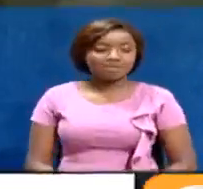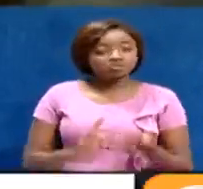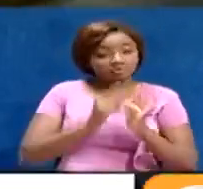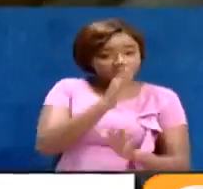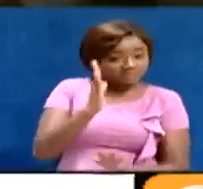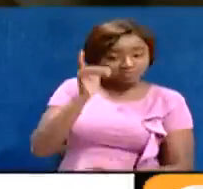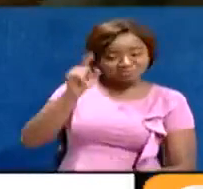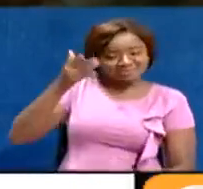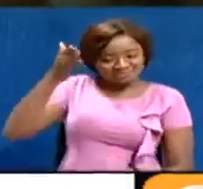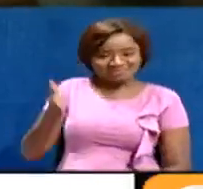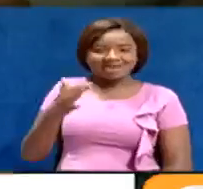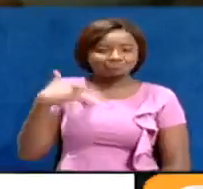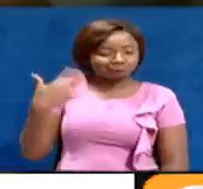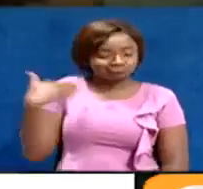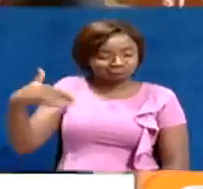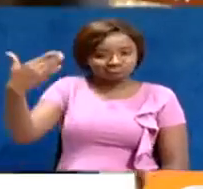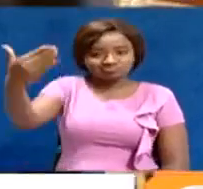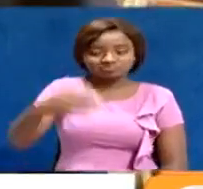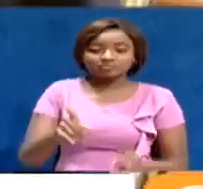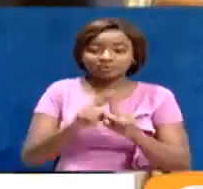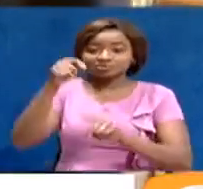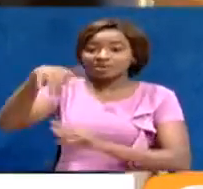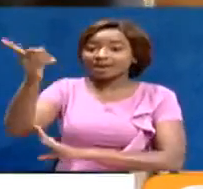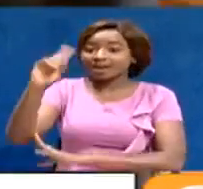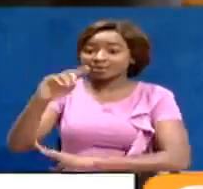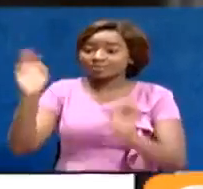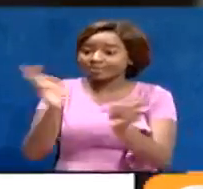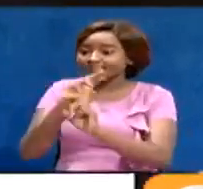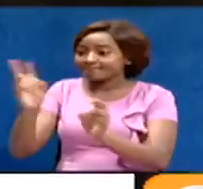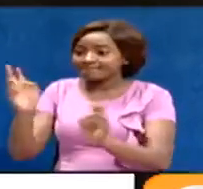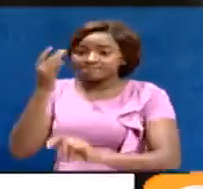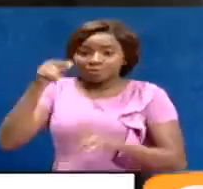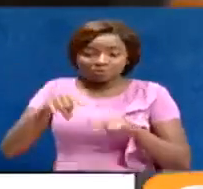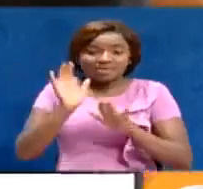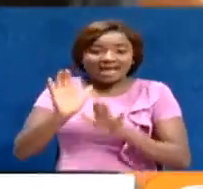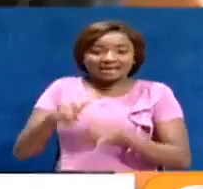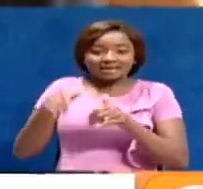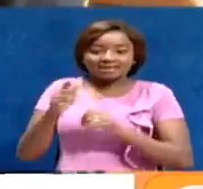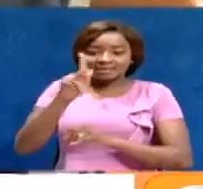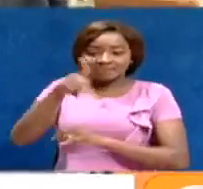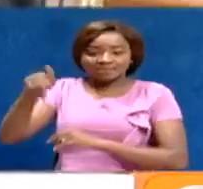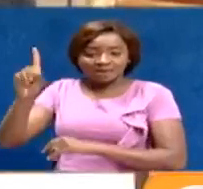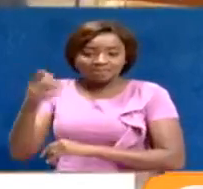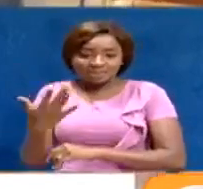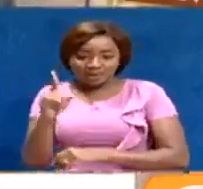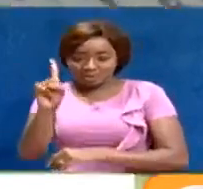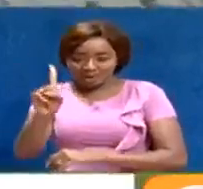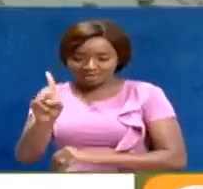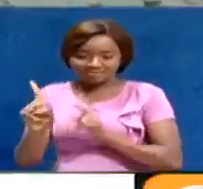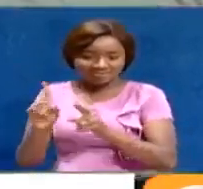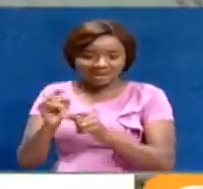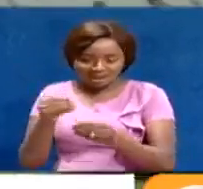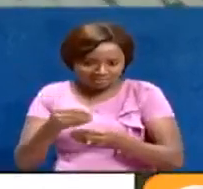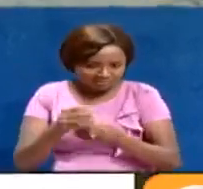through. More exam officials are being pursued in Nairobi for leaking today's agriculture paper one, with the Ministry of